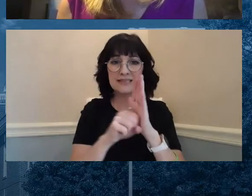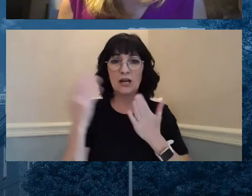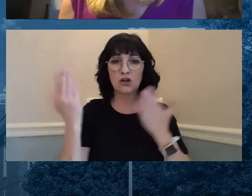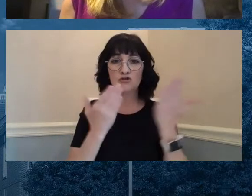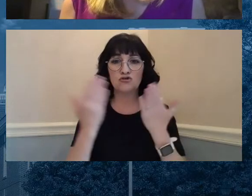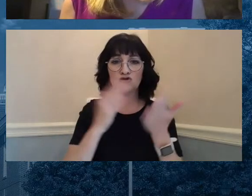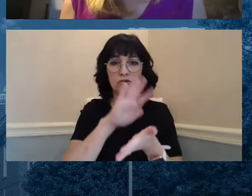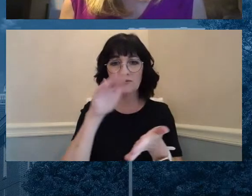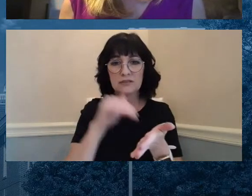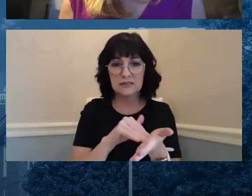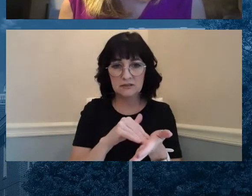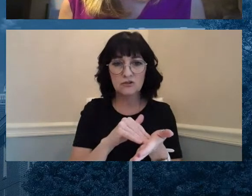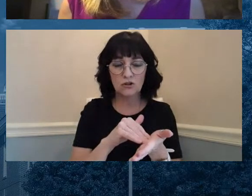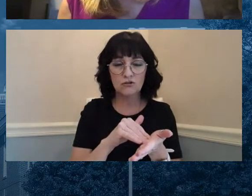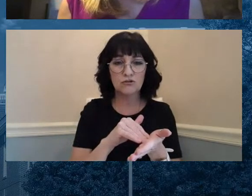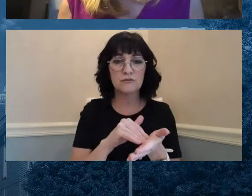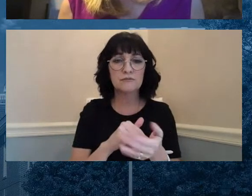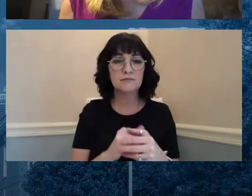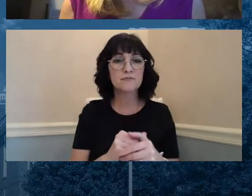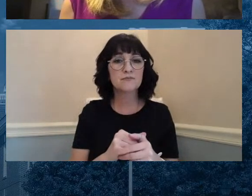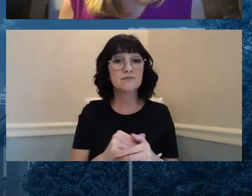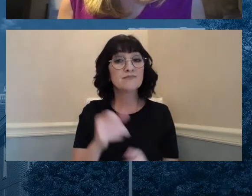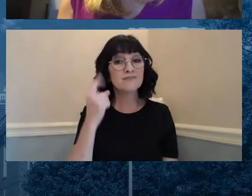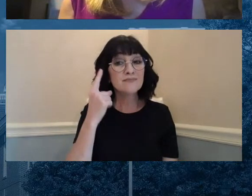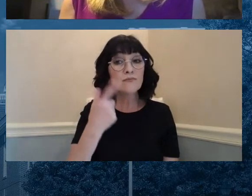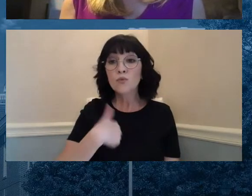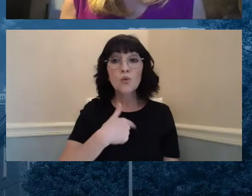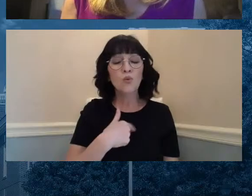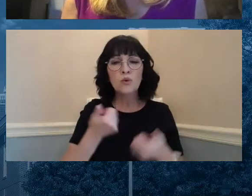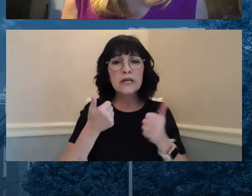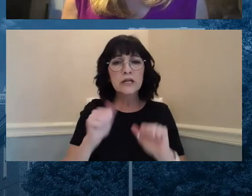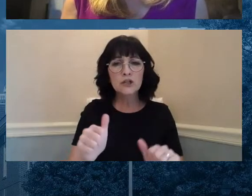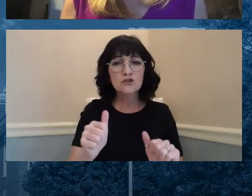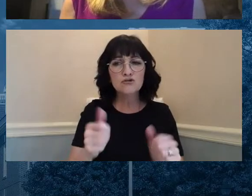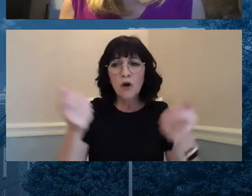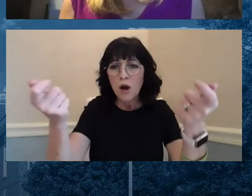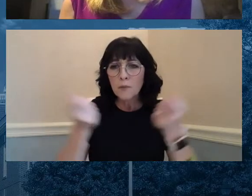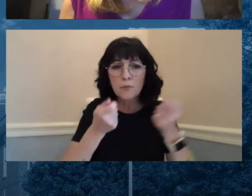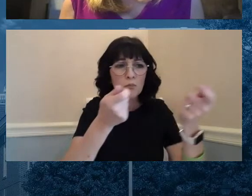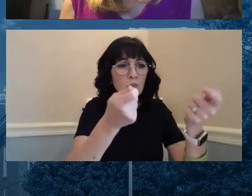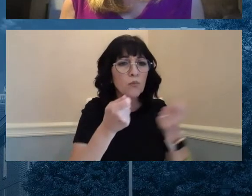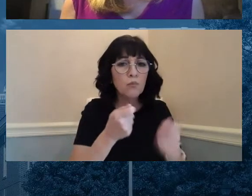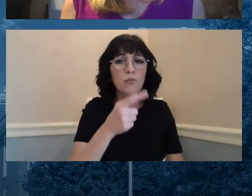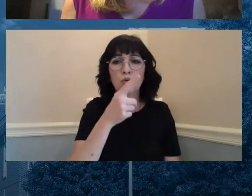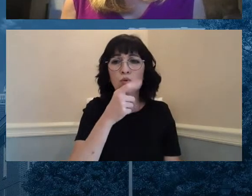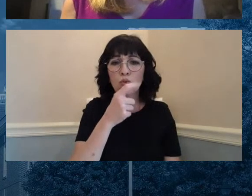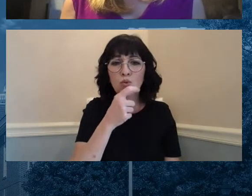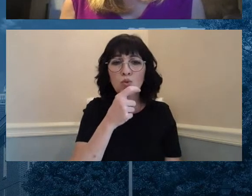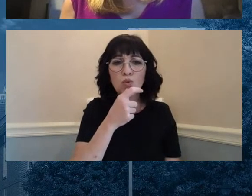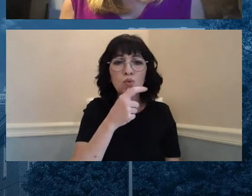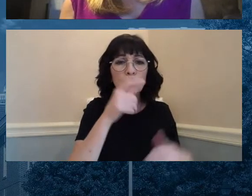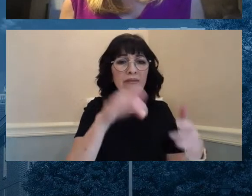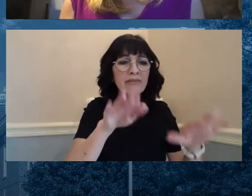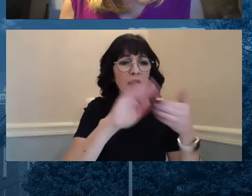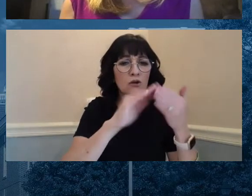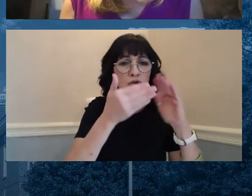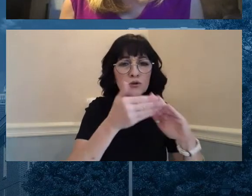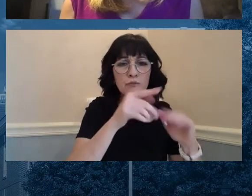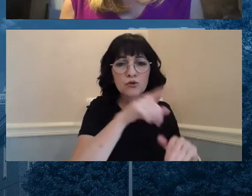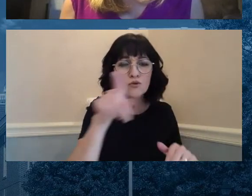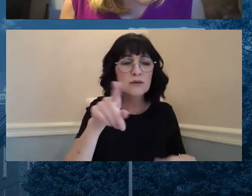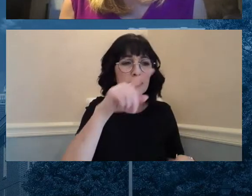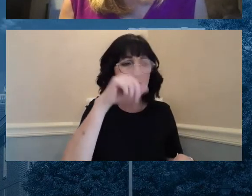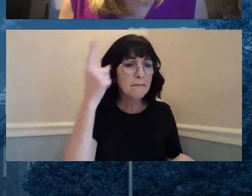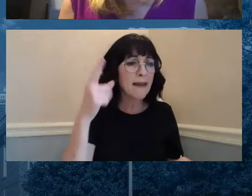months, largely focused on underserved communities. Starting this week, in order to make it easier for people to get vaccinated, especially